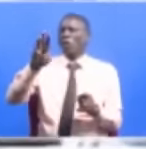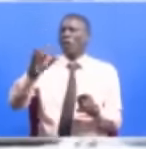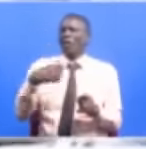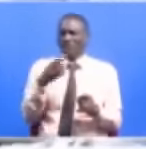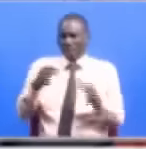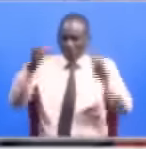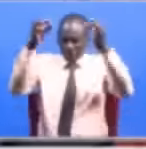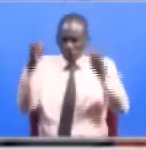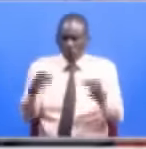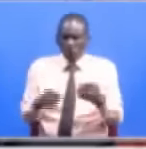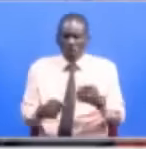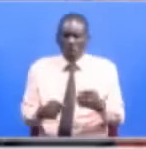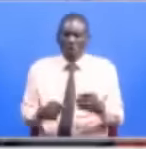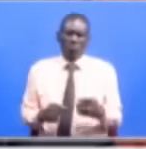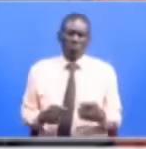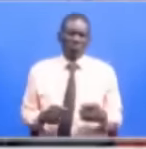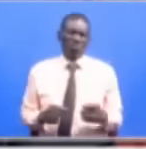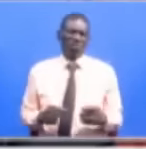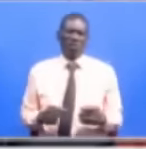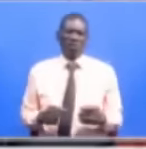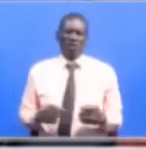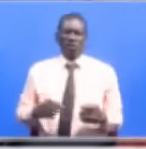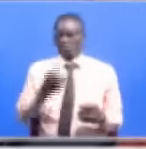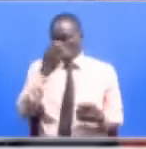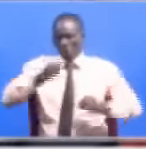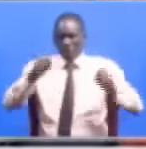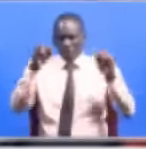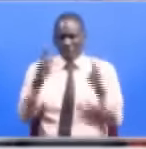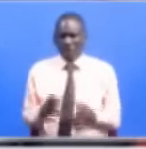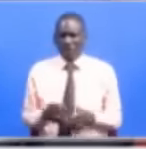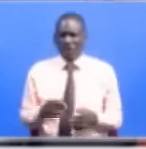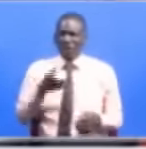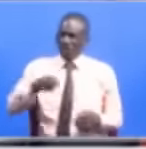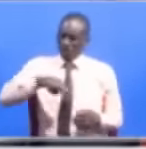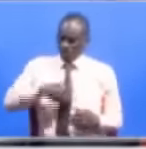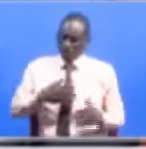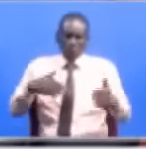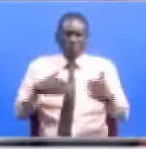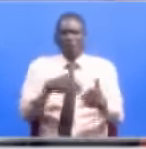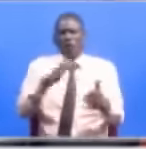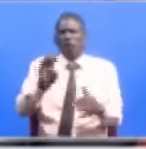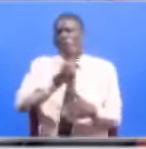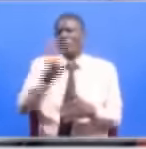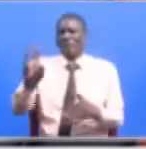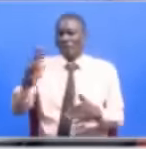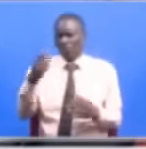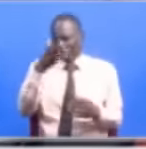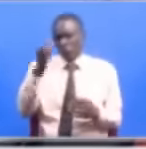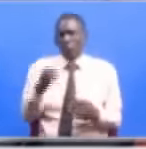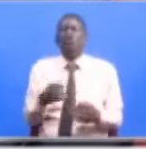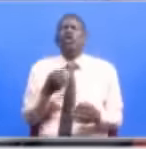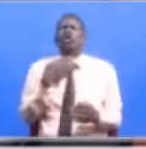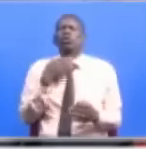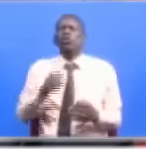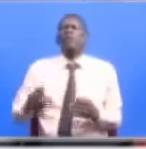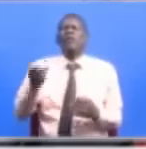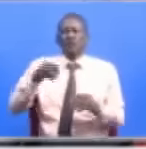Ruto. He felt was going to lock him out of Western because he had his presidential, he was praying for his presidential bid in